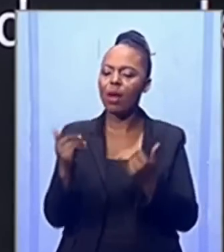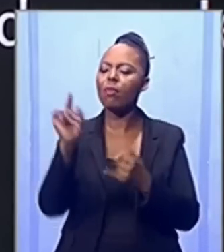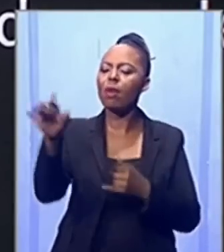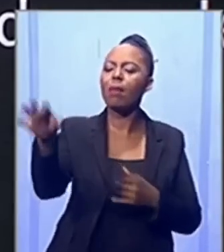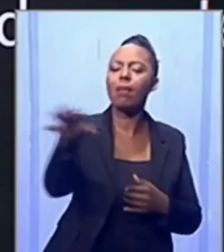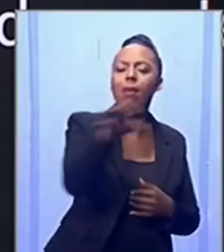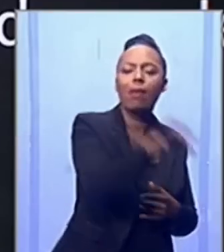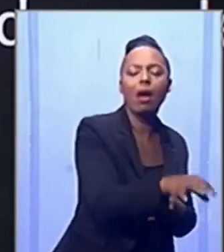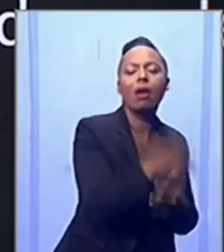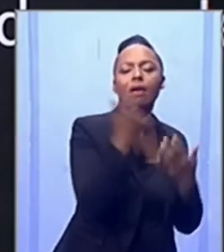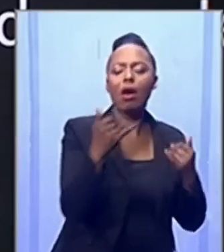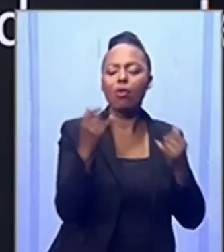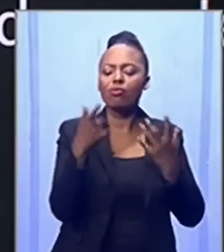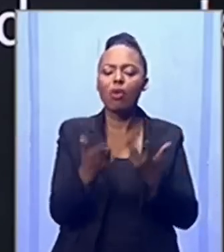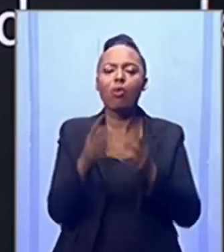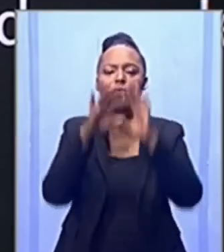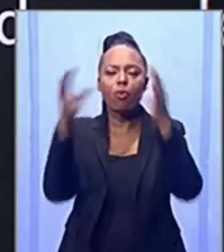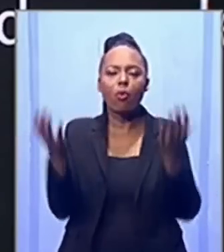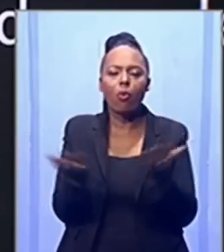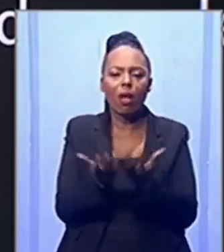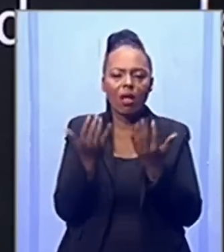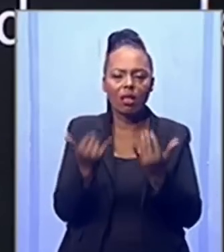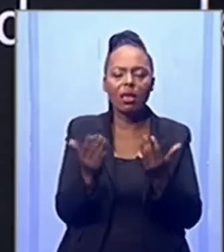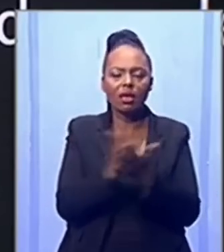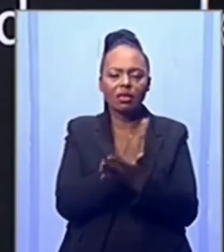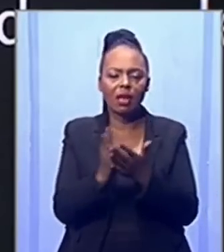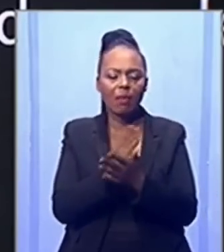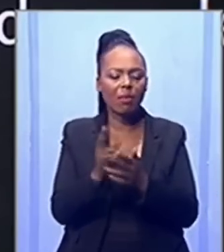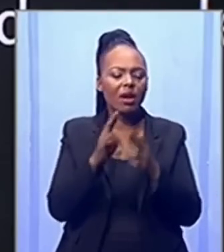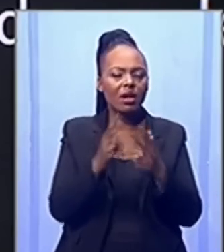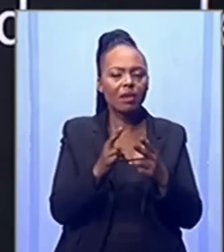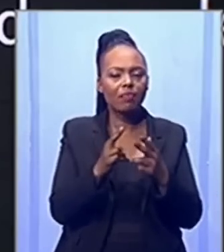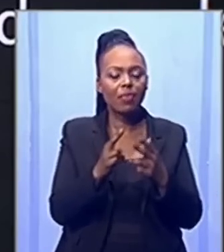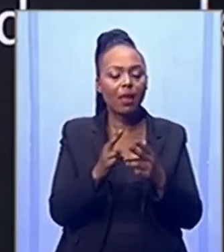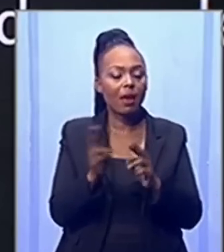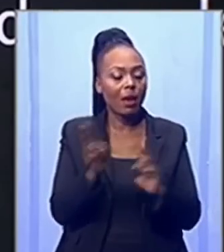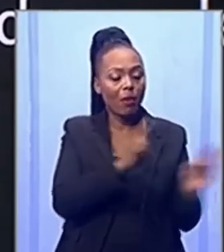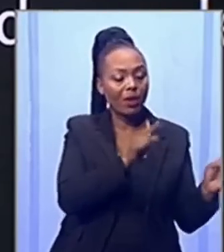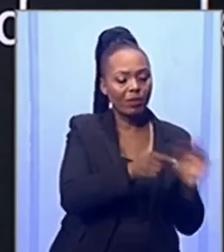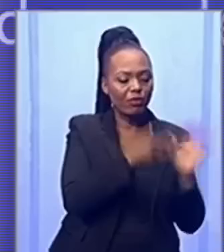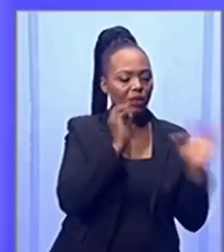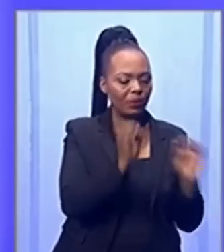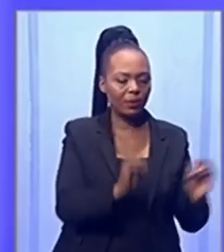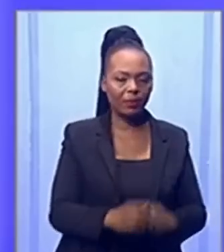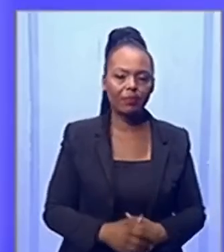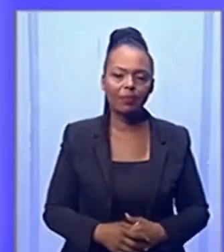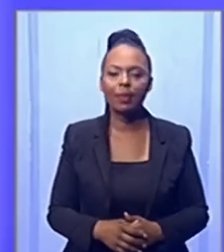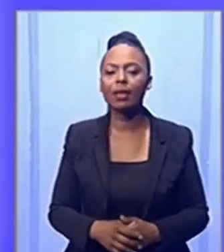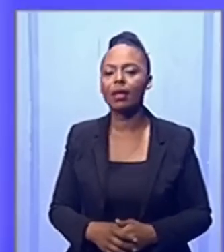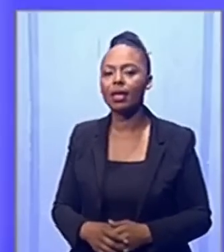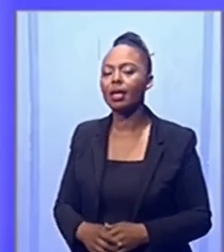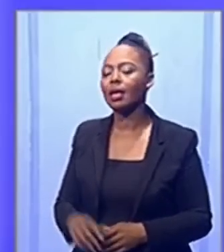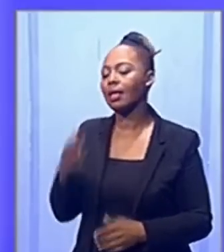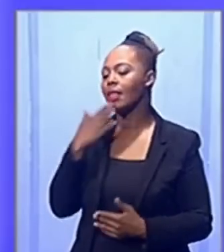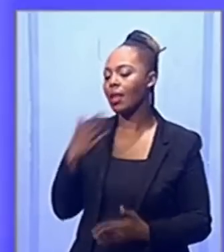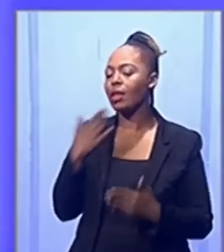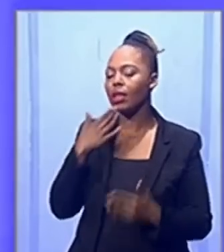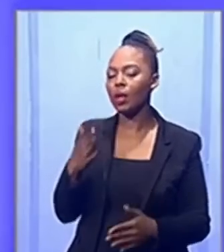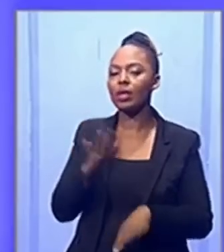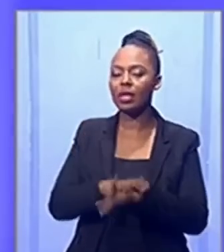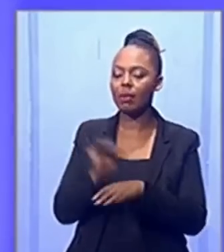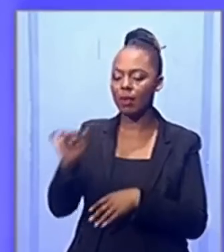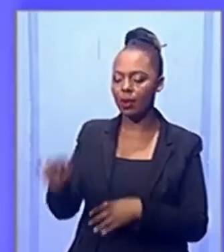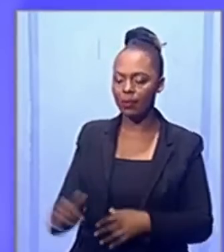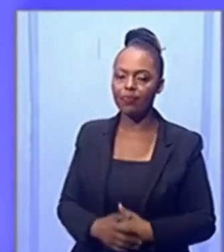di approviwe ke dinaga tša west. Tshepo bitsong la nako re leboa haholo hle abuti